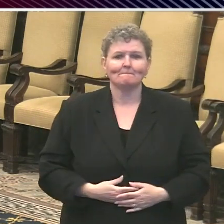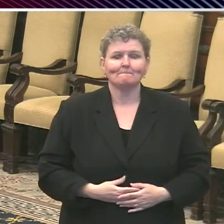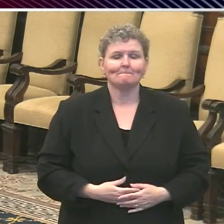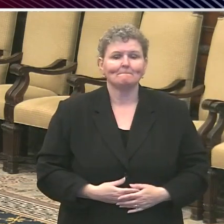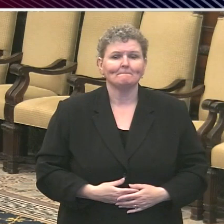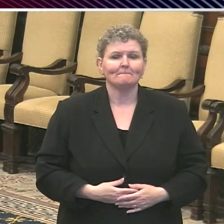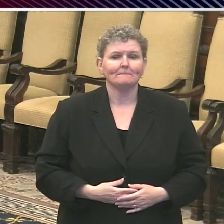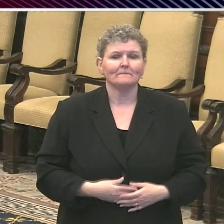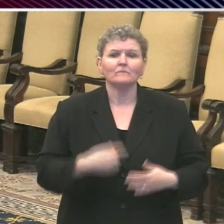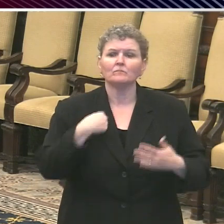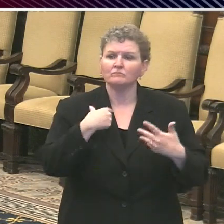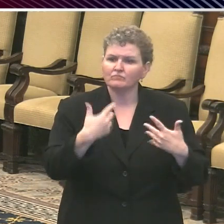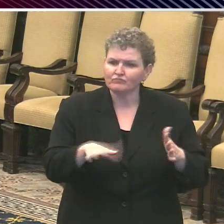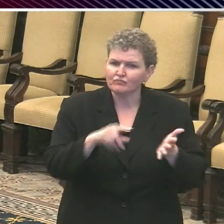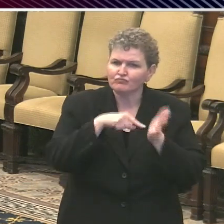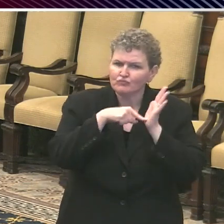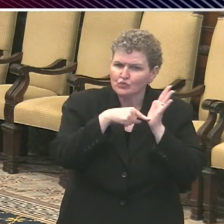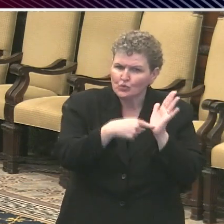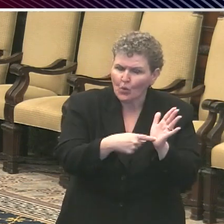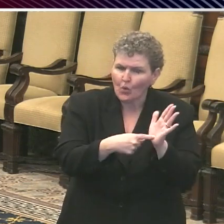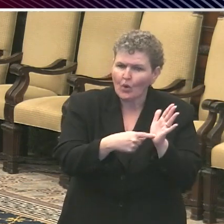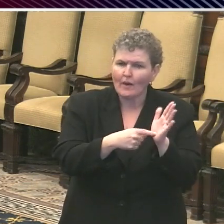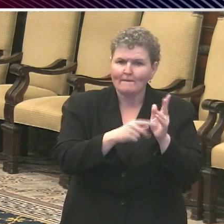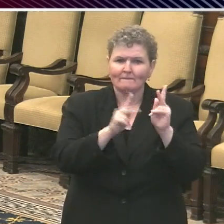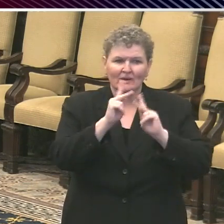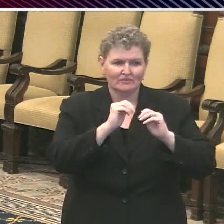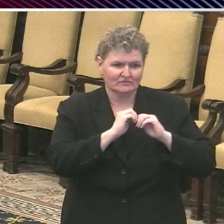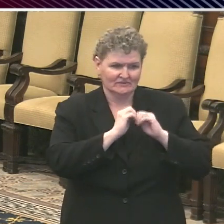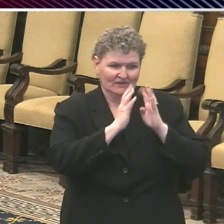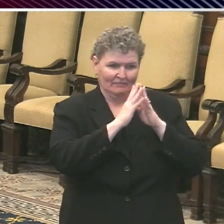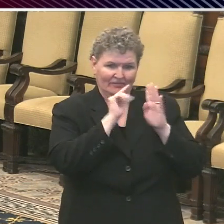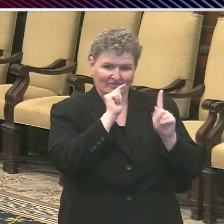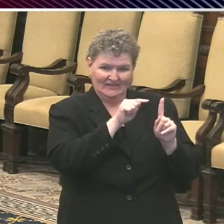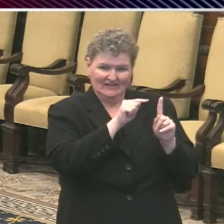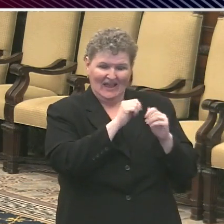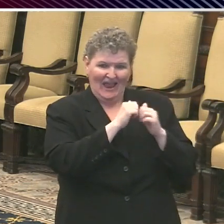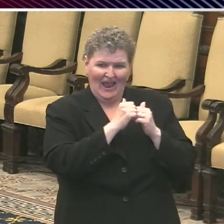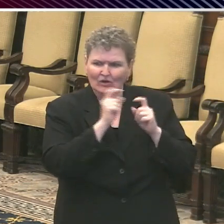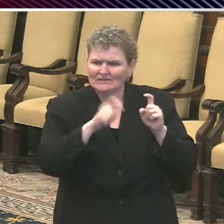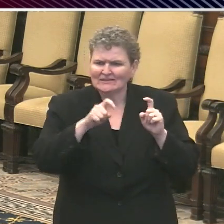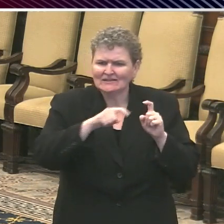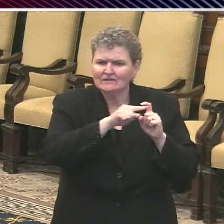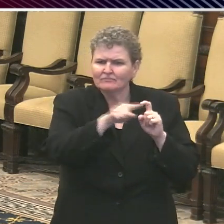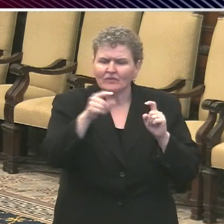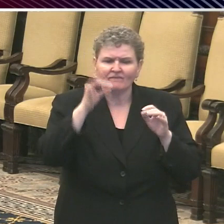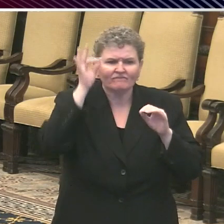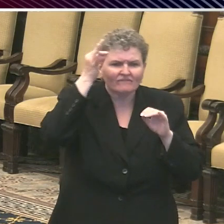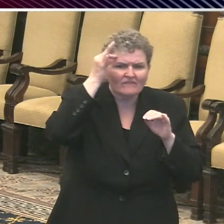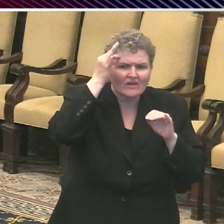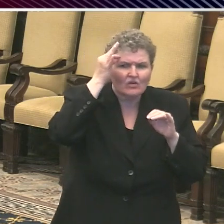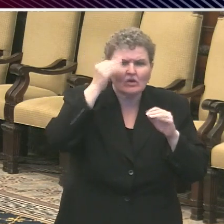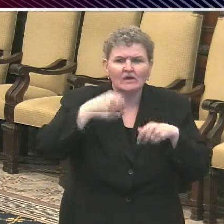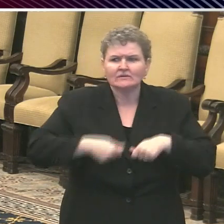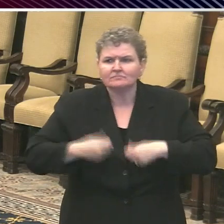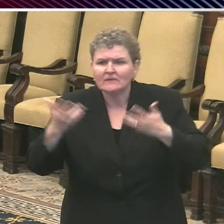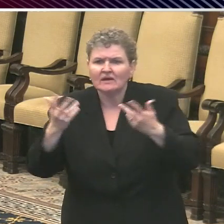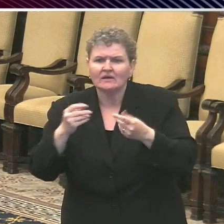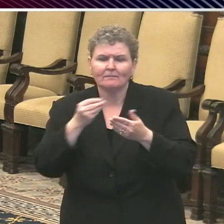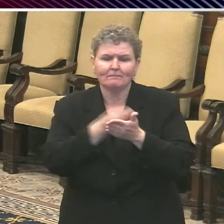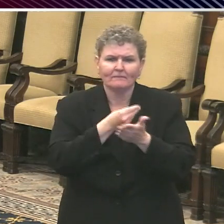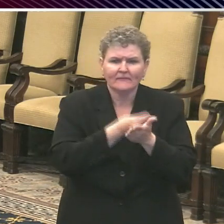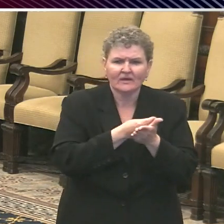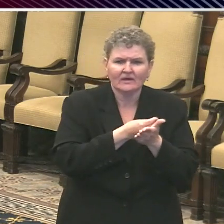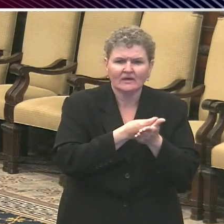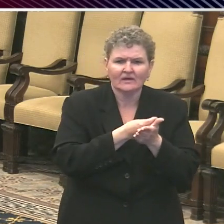up when we're asked or audited by the feds. So I mean that, and in the mix of that